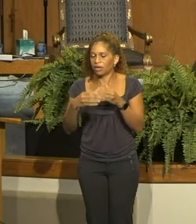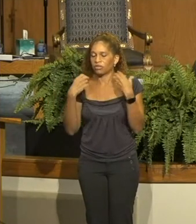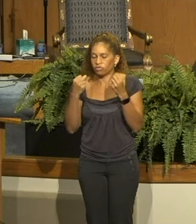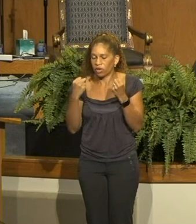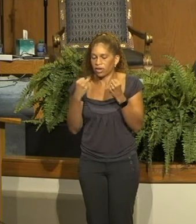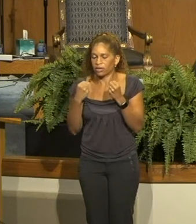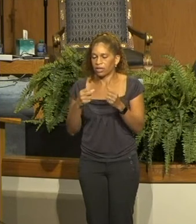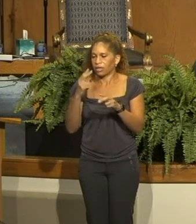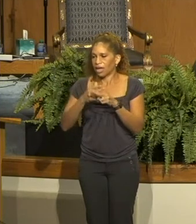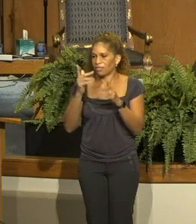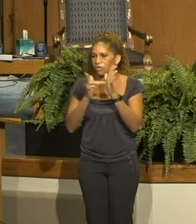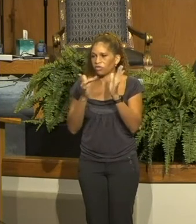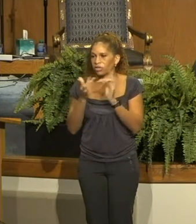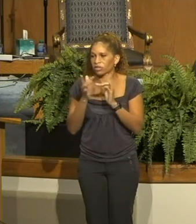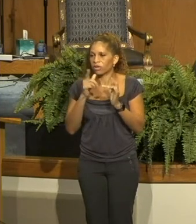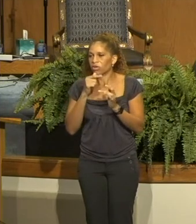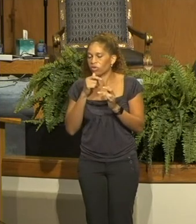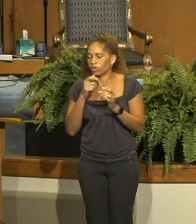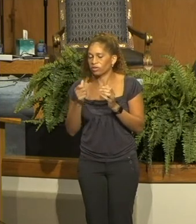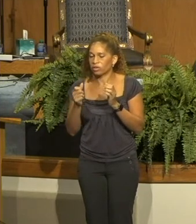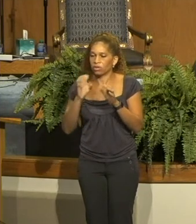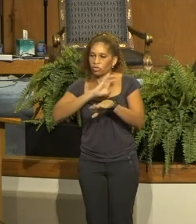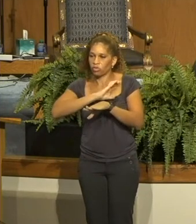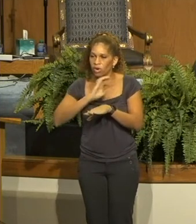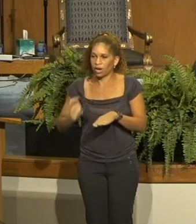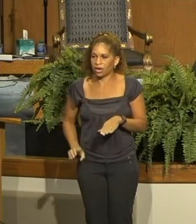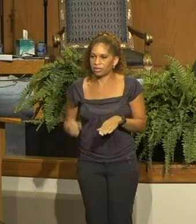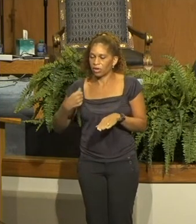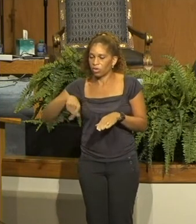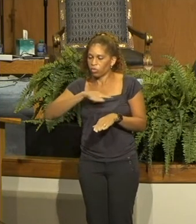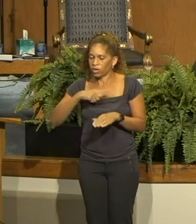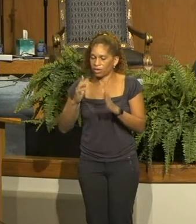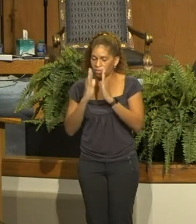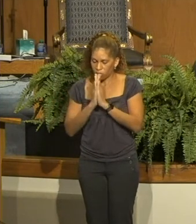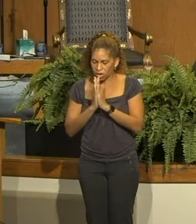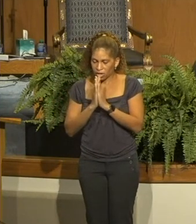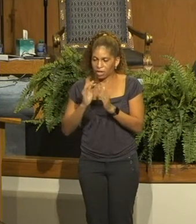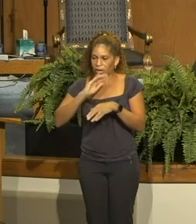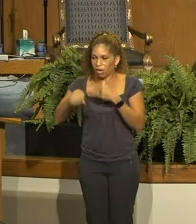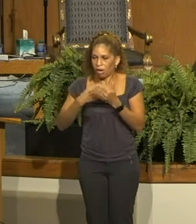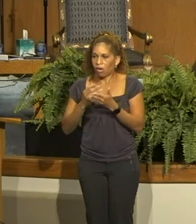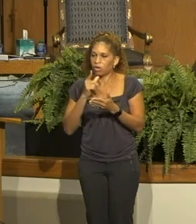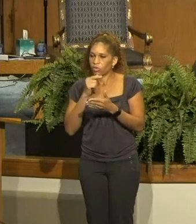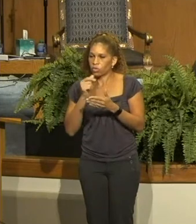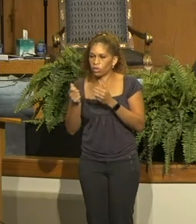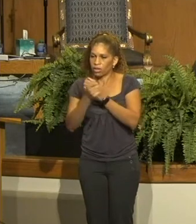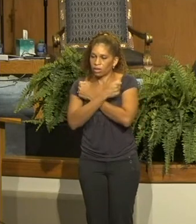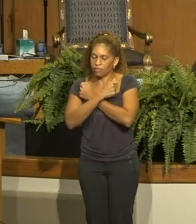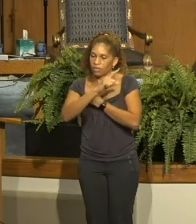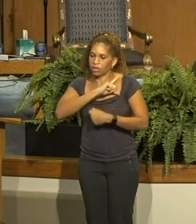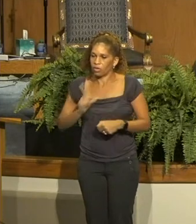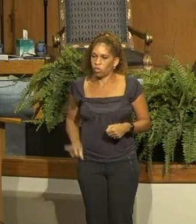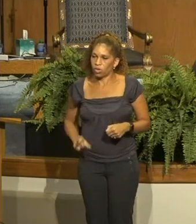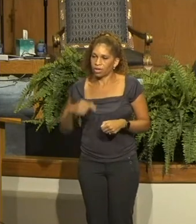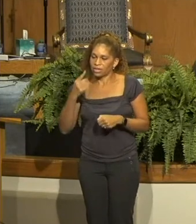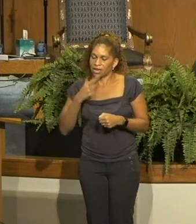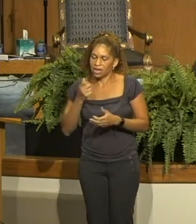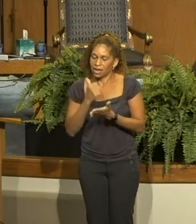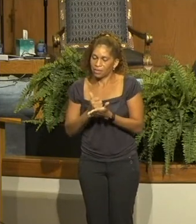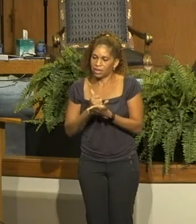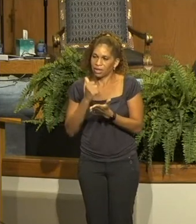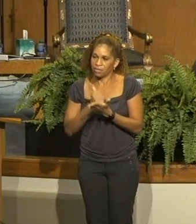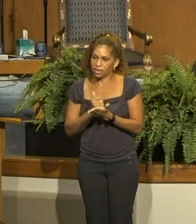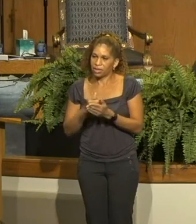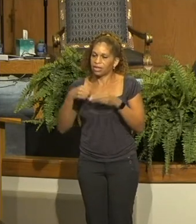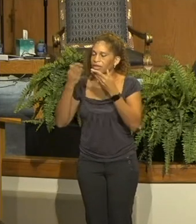in the name of Jesus, who is the Christ, that we pray. And all who love the Lord said amen. And amen. Family, we give God